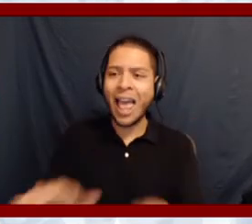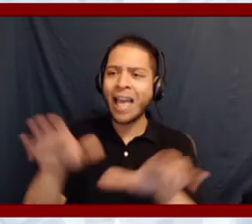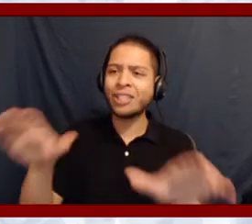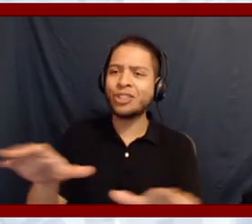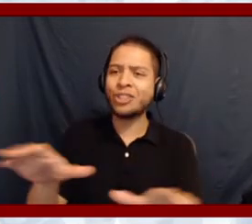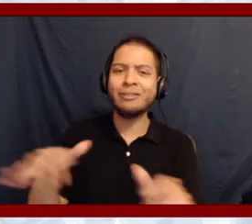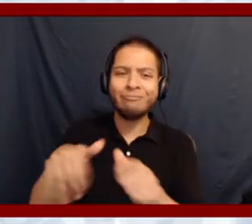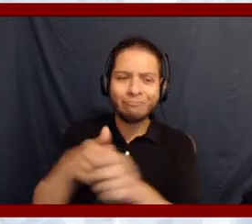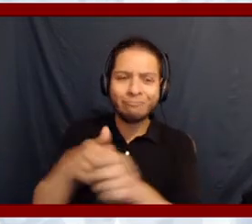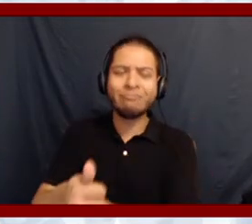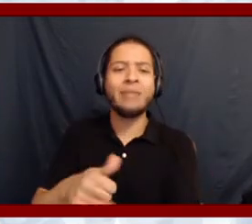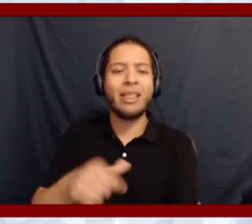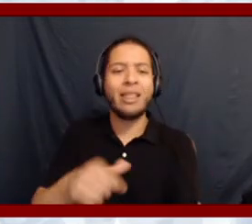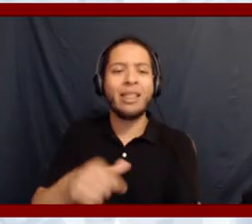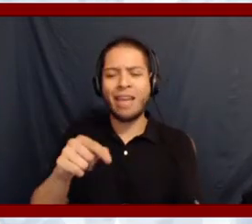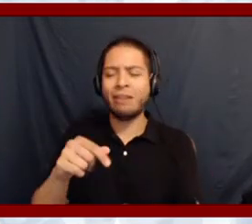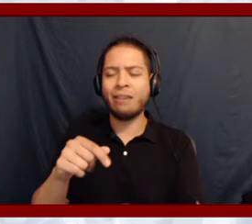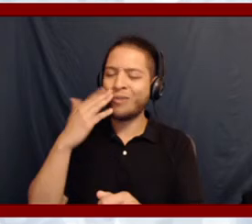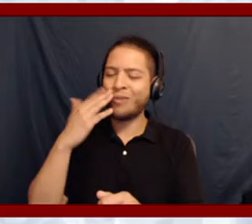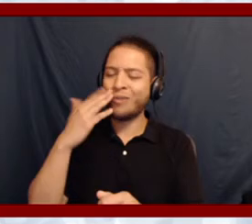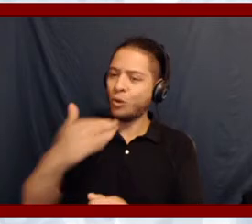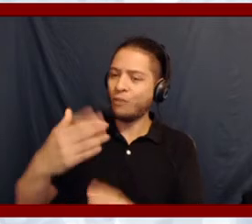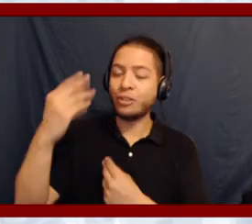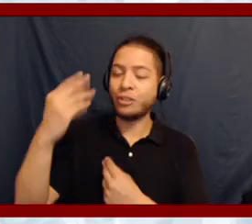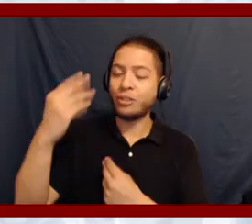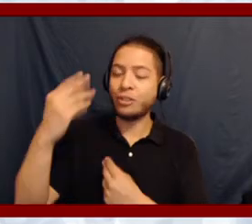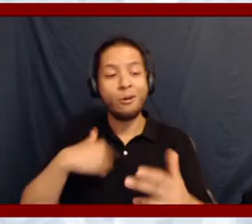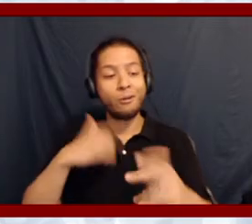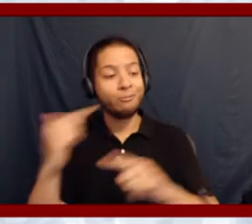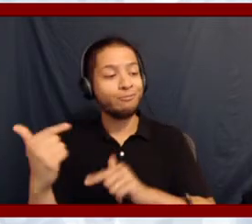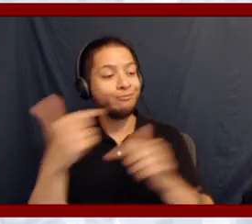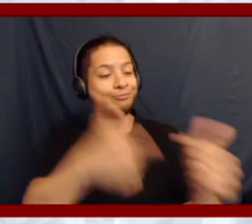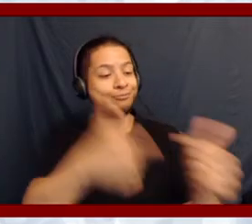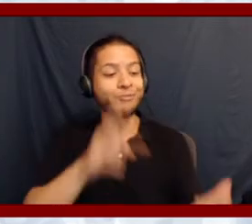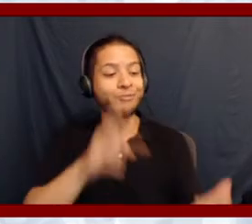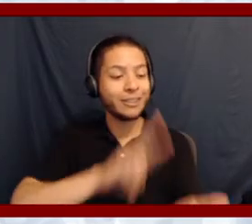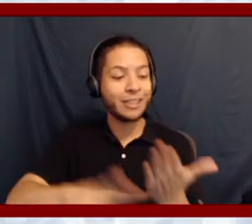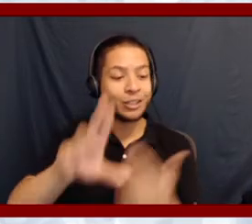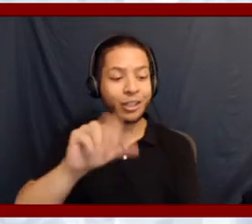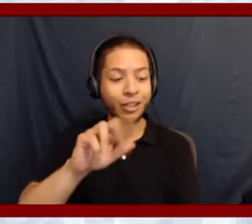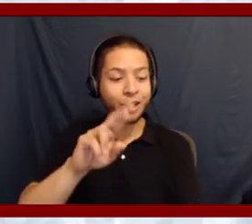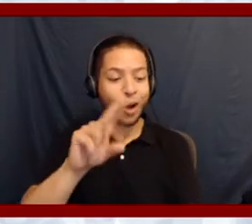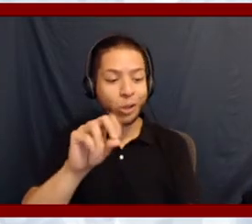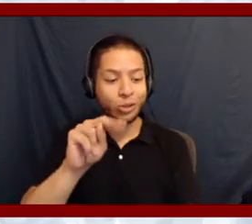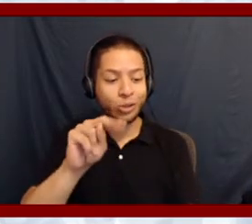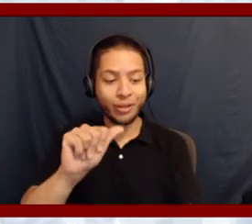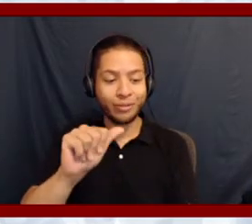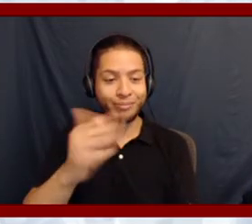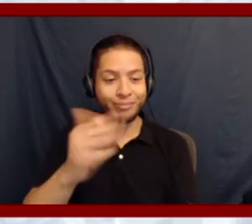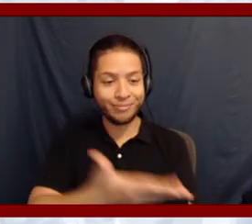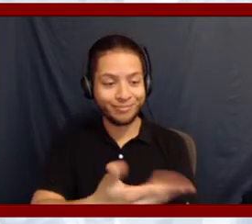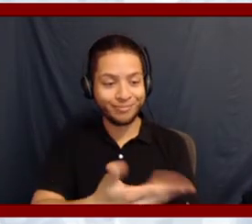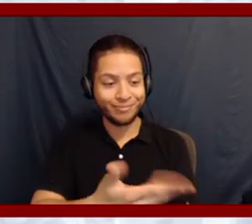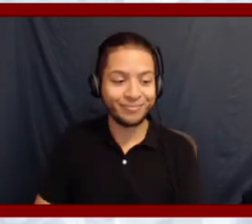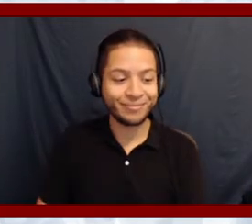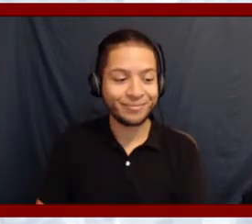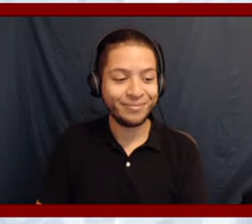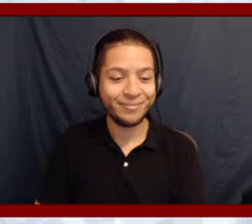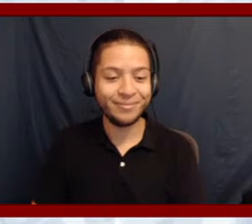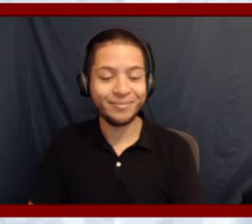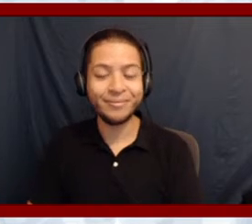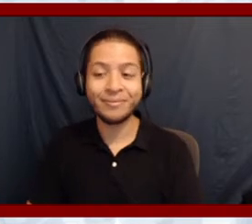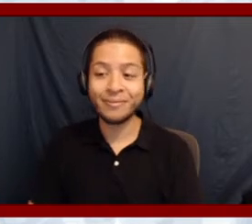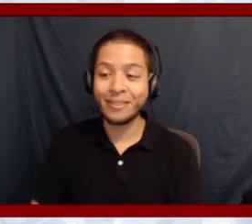any further ado, I'm going to pass the mic over to Secretary Cardona to kick us off with his opening remarks. Thank you very much and good